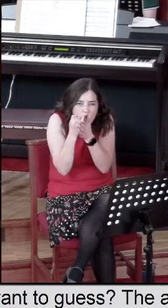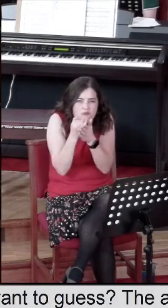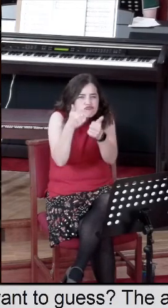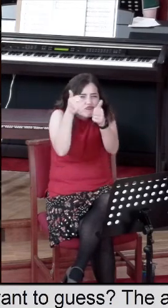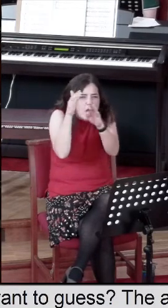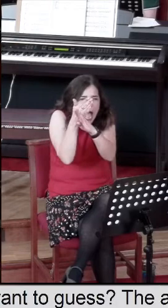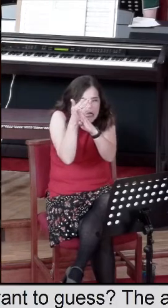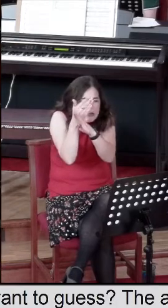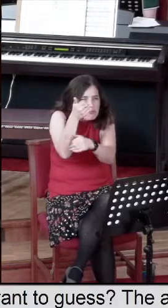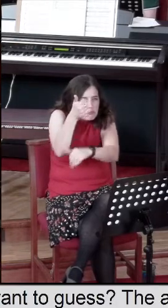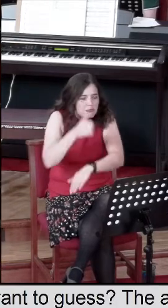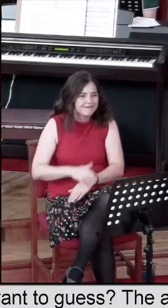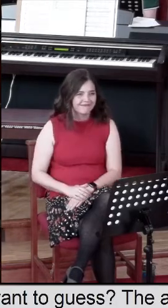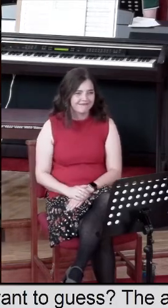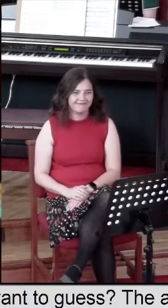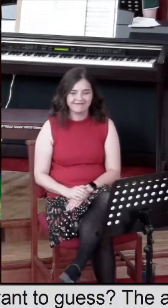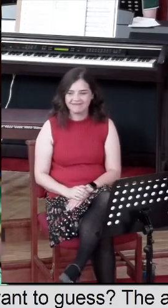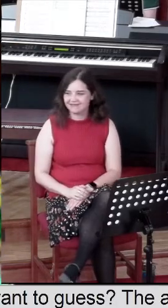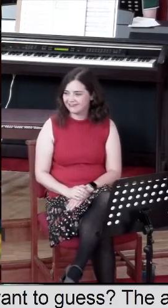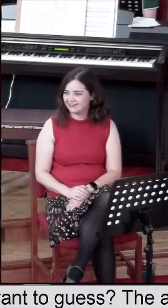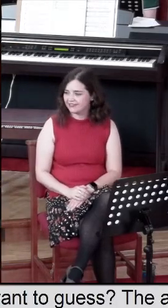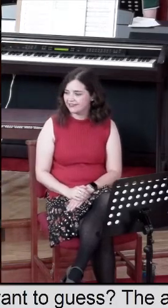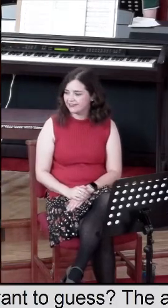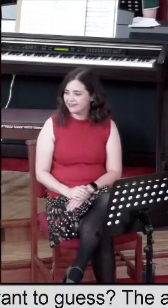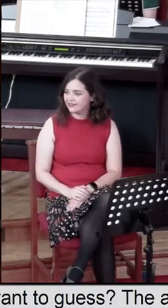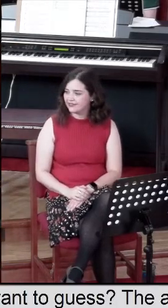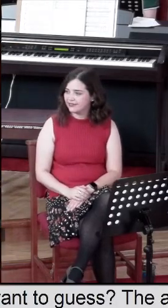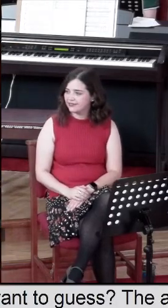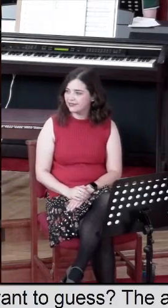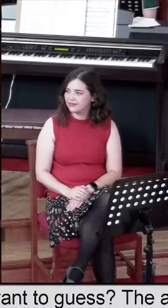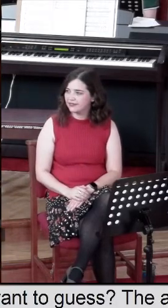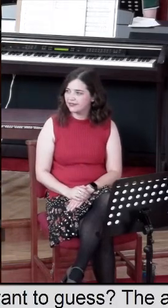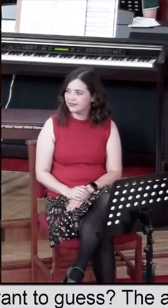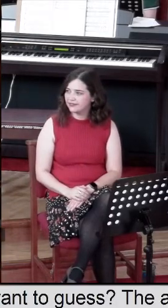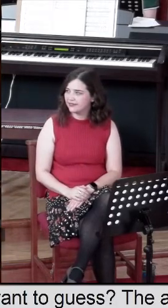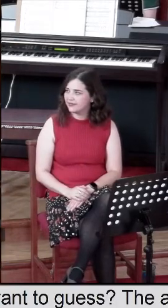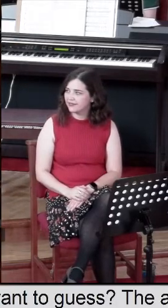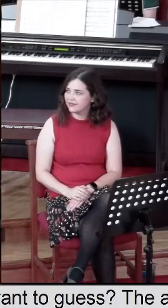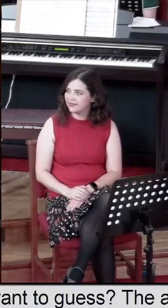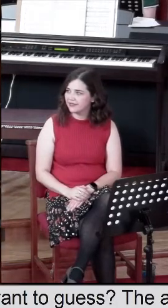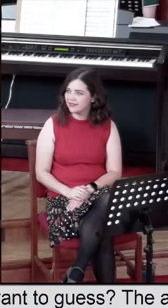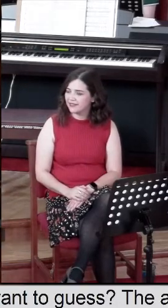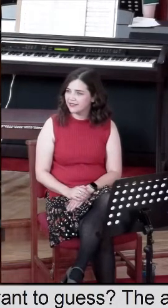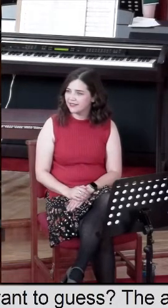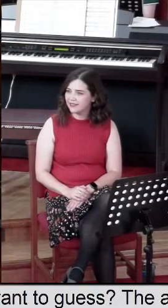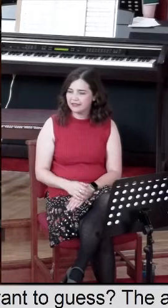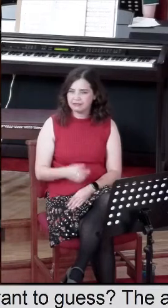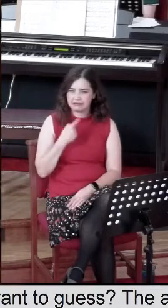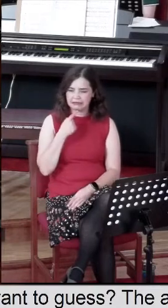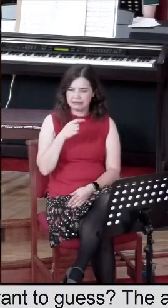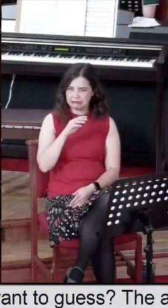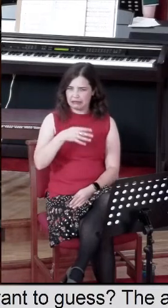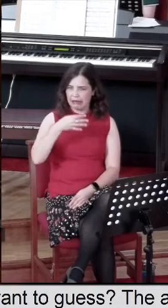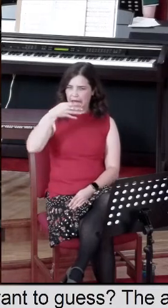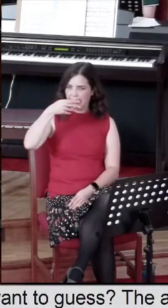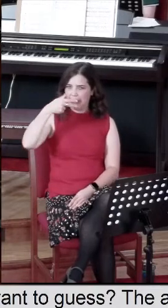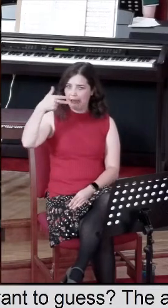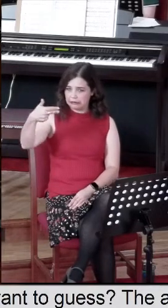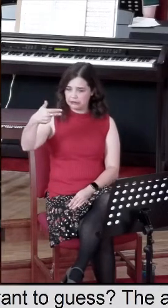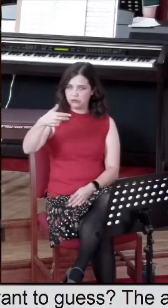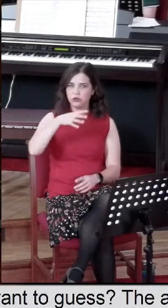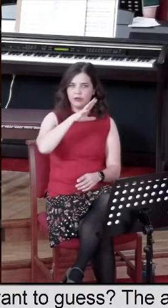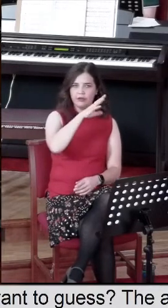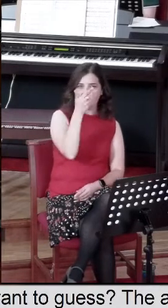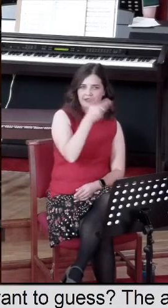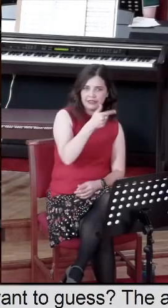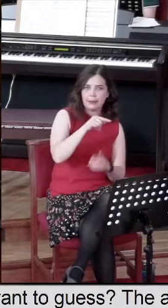Right, do you want to turn around and see if that's right? Can everybody see? He's put 8 there, 15 plus 6 plus